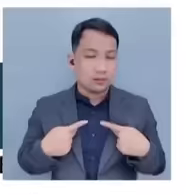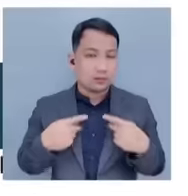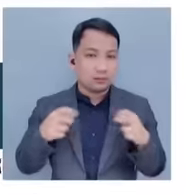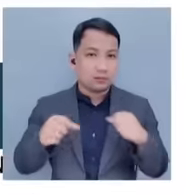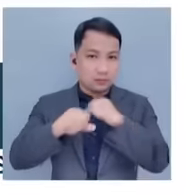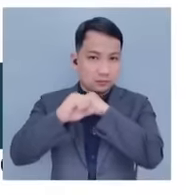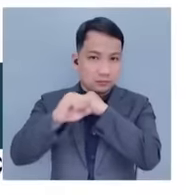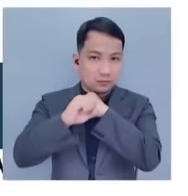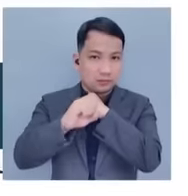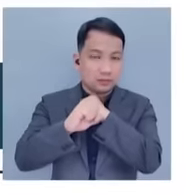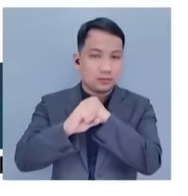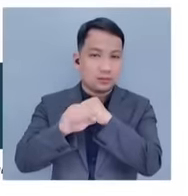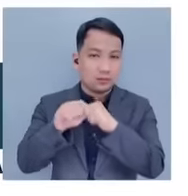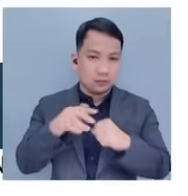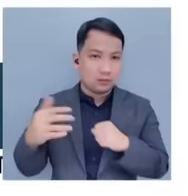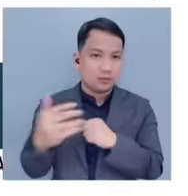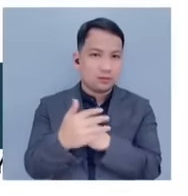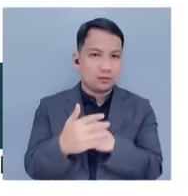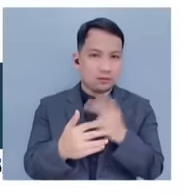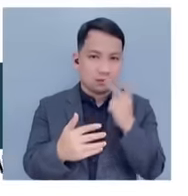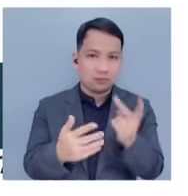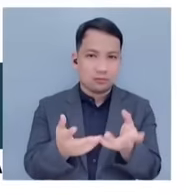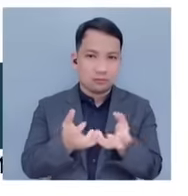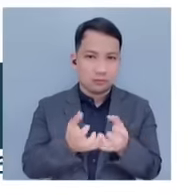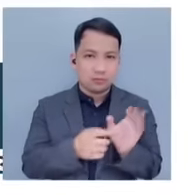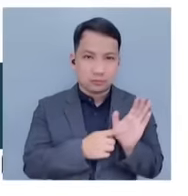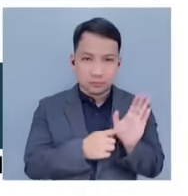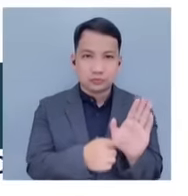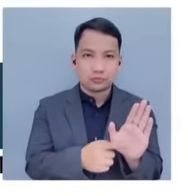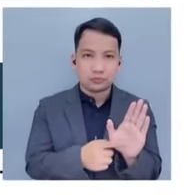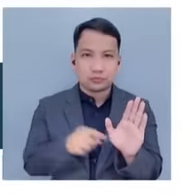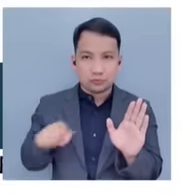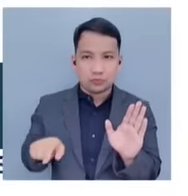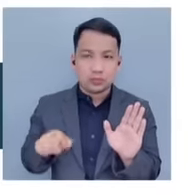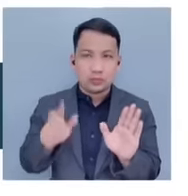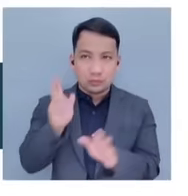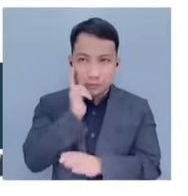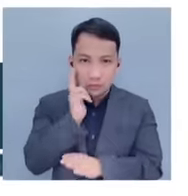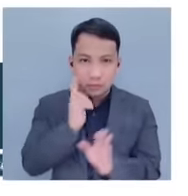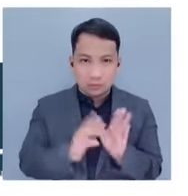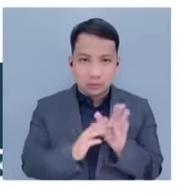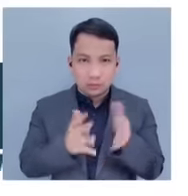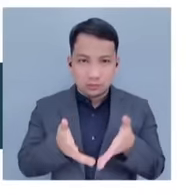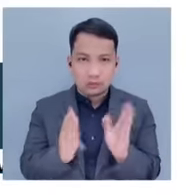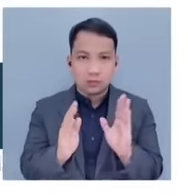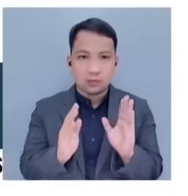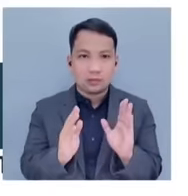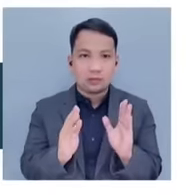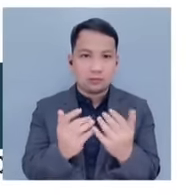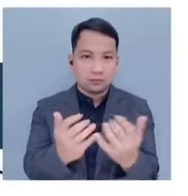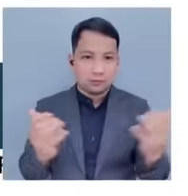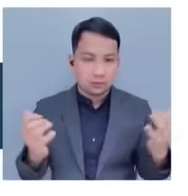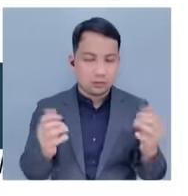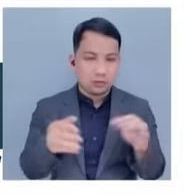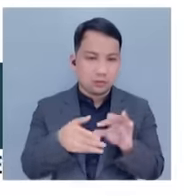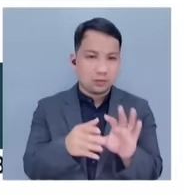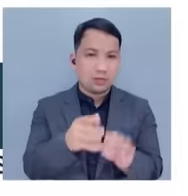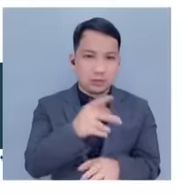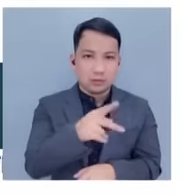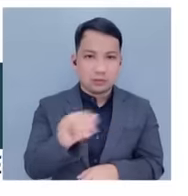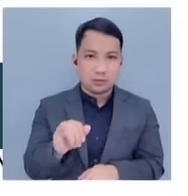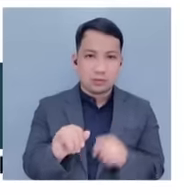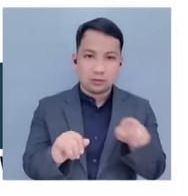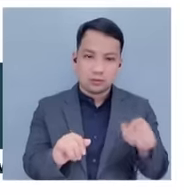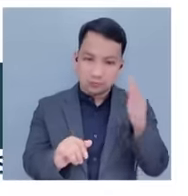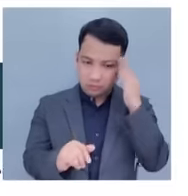going around. So I guess they also wanted to let the initiators of this PI initiative to know